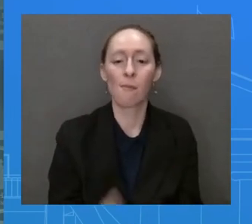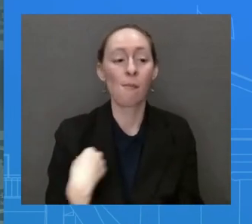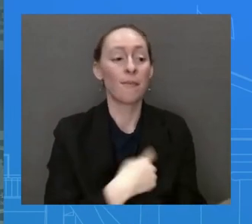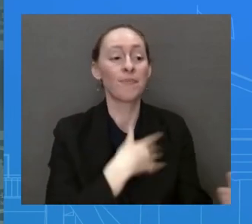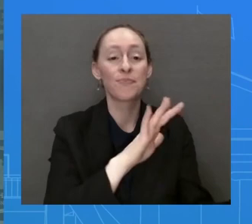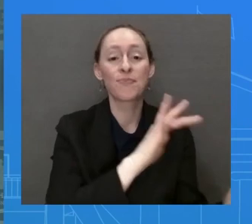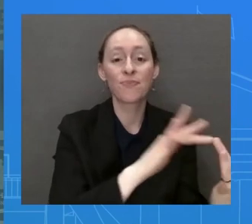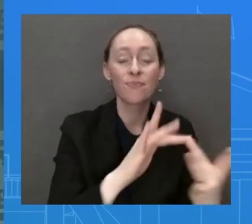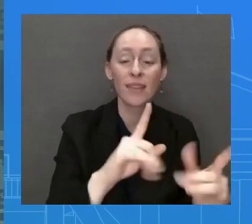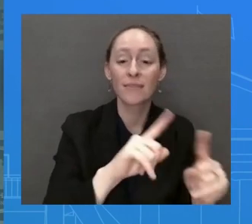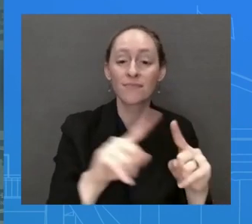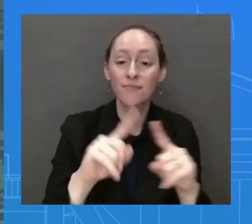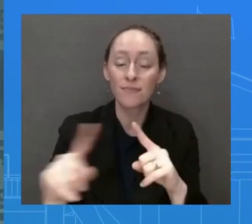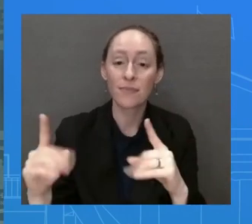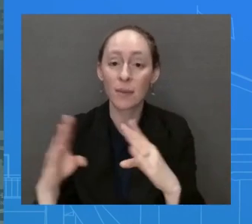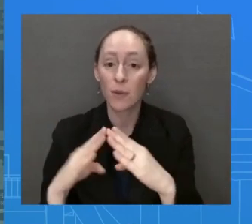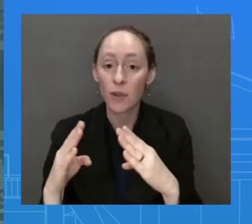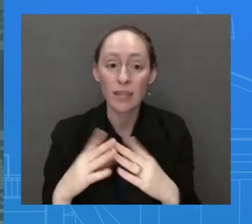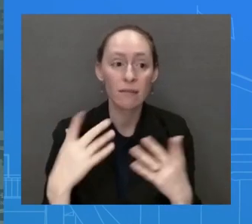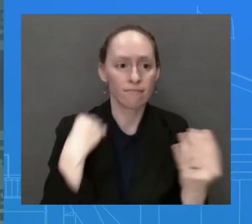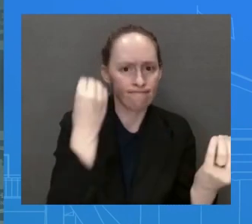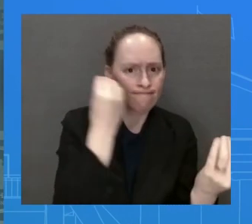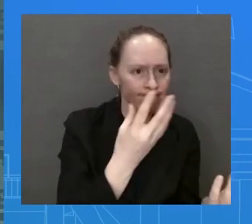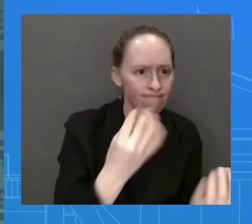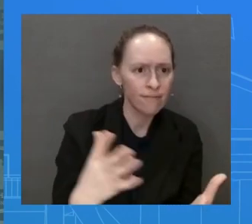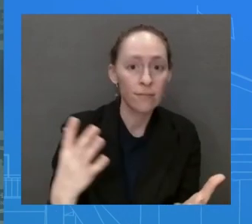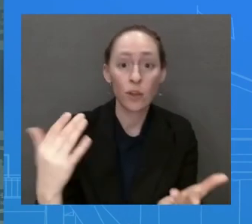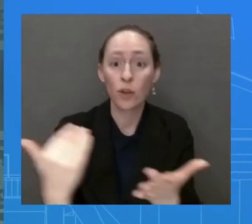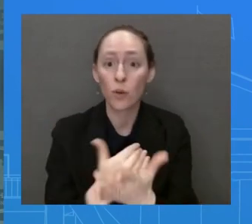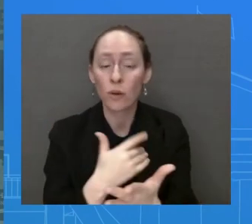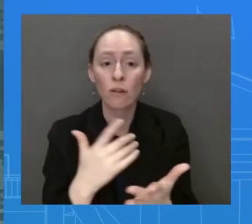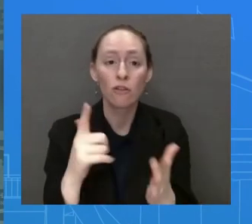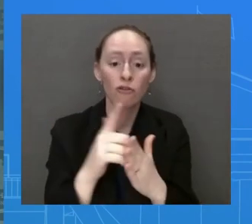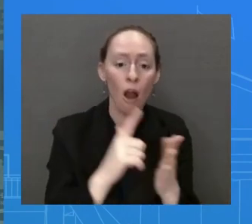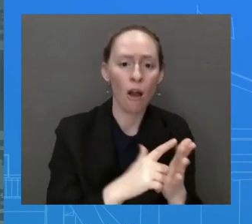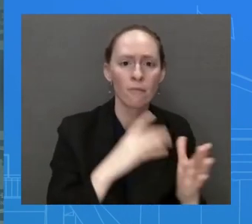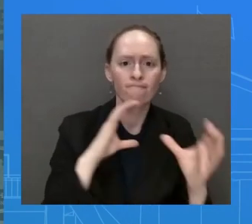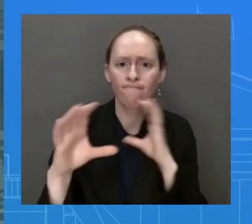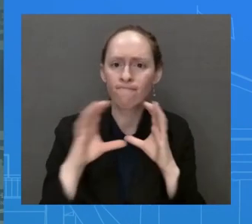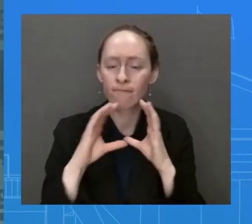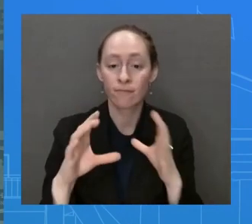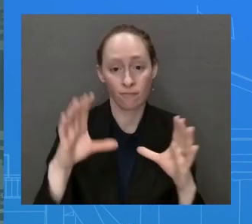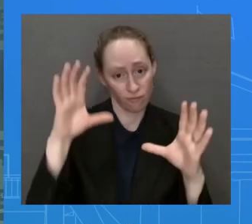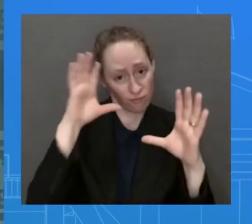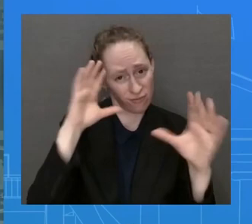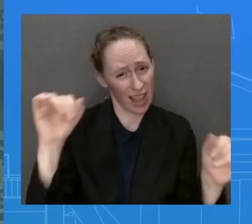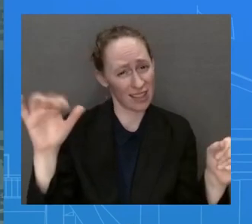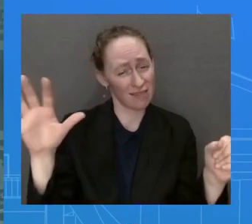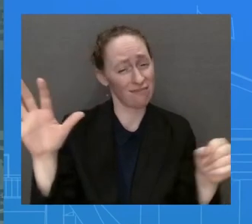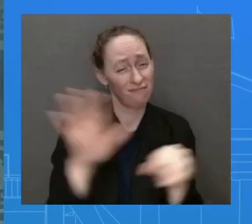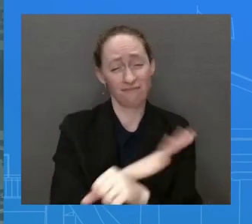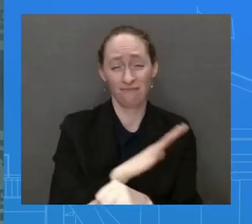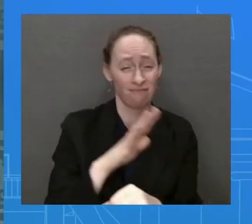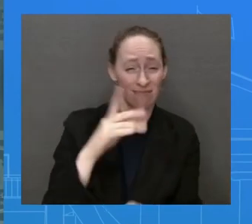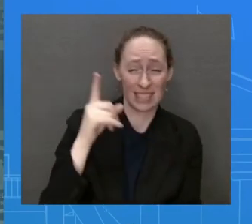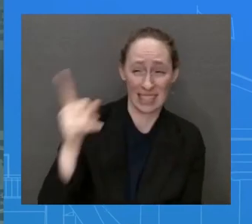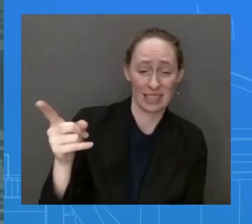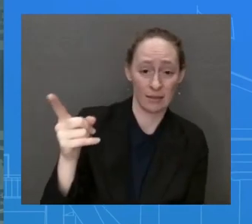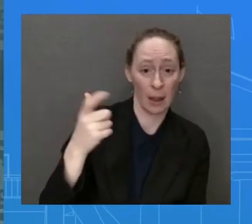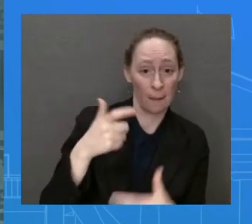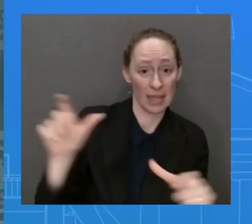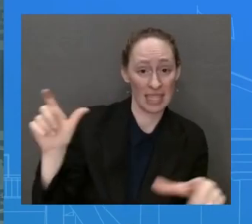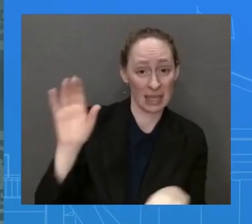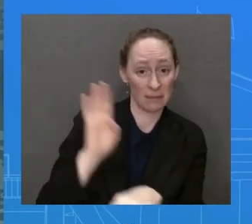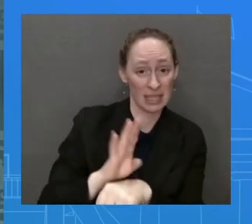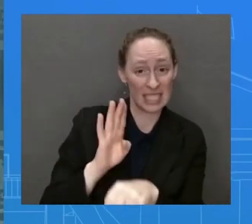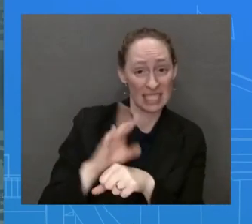president's economic plan, but he also believes big corporations should pay their fair share in taxes. And that's not just us. That's also the